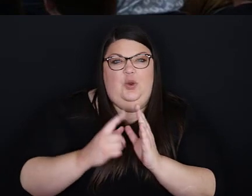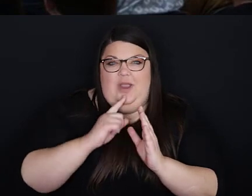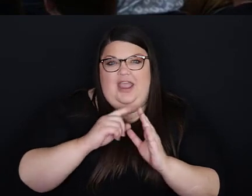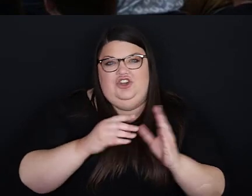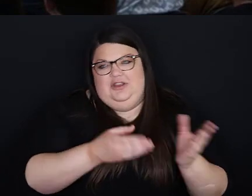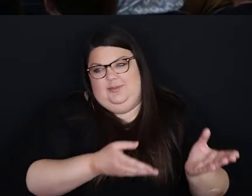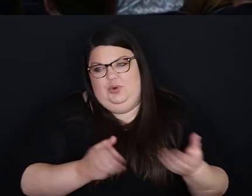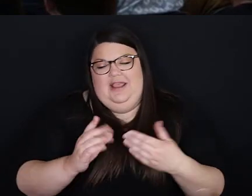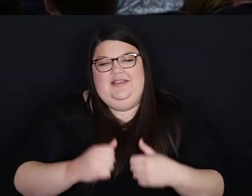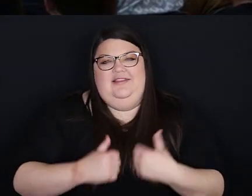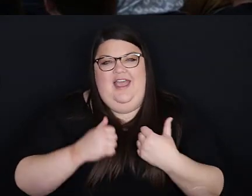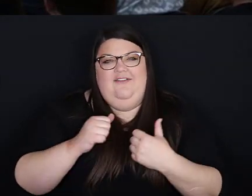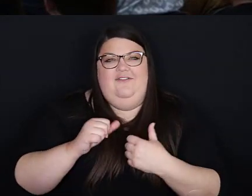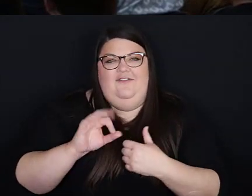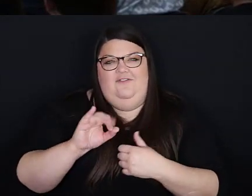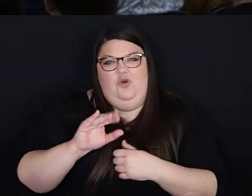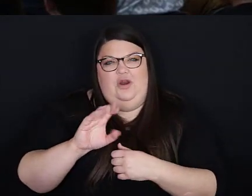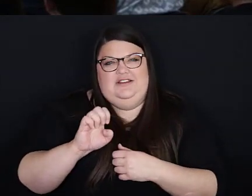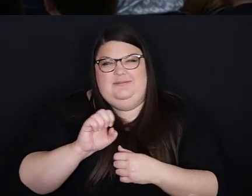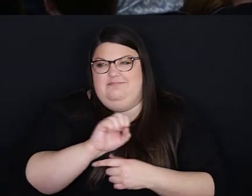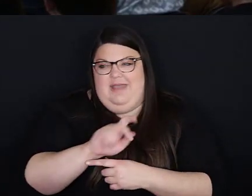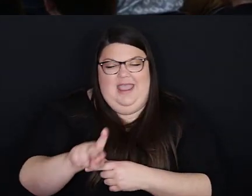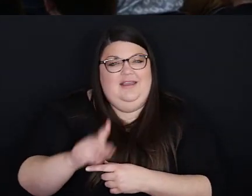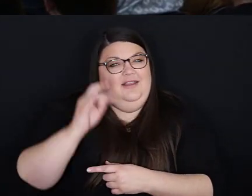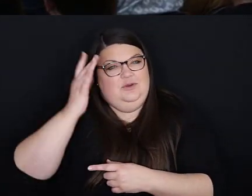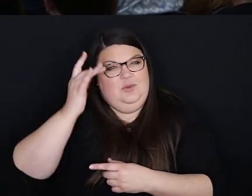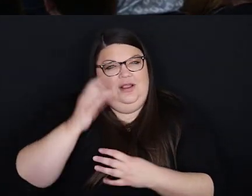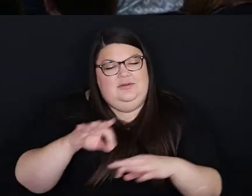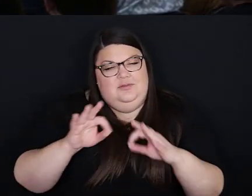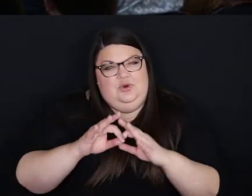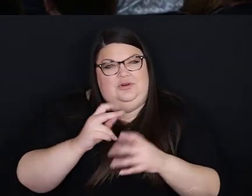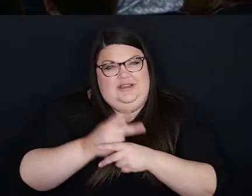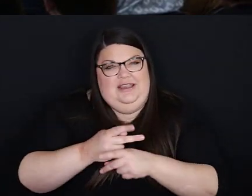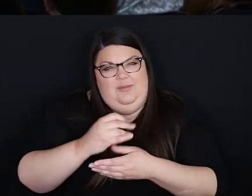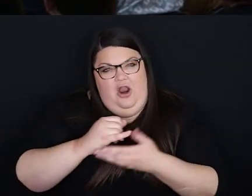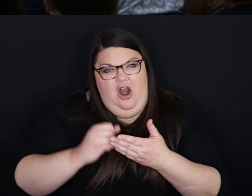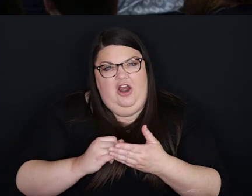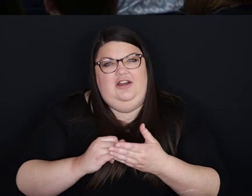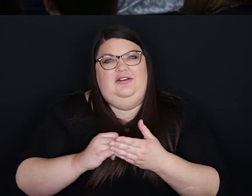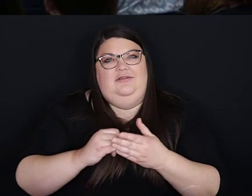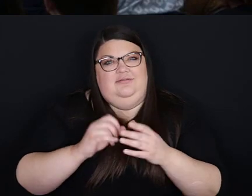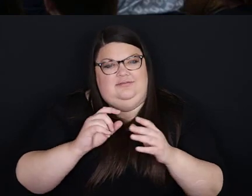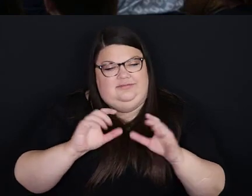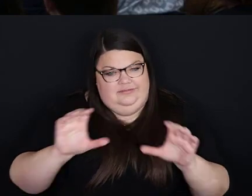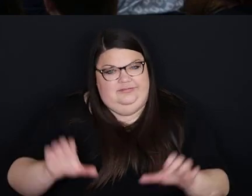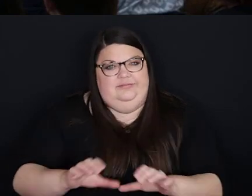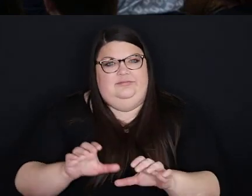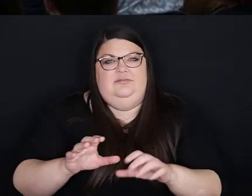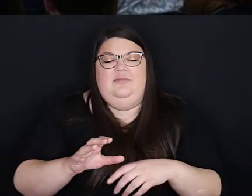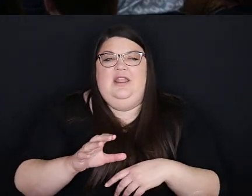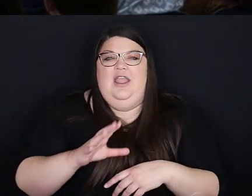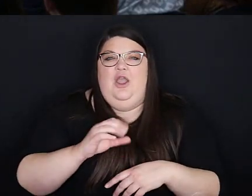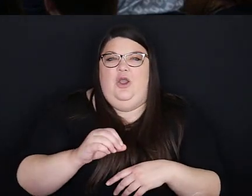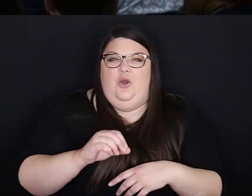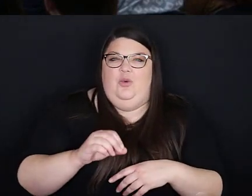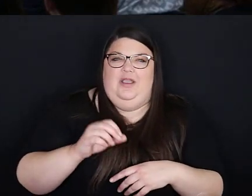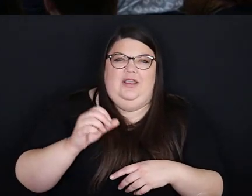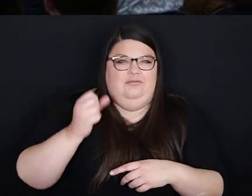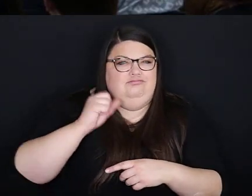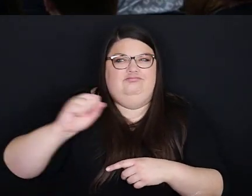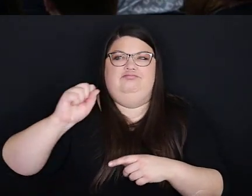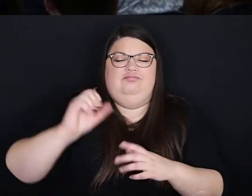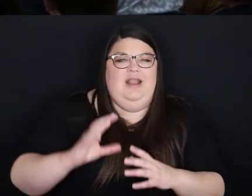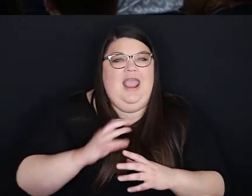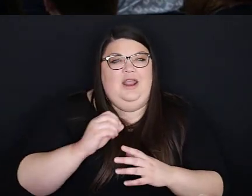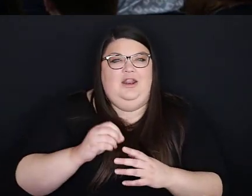bring the life force back. That's why it is so important to keep art viable. We are tamers and rabble rousers. We kick the dust up,